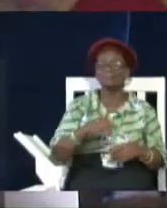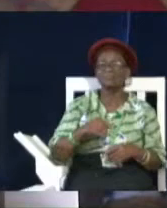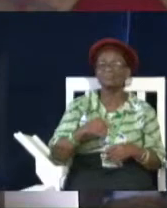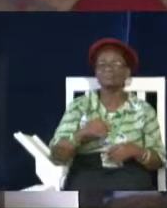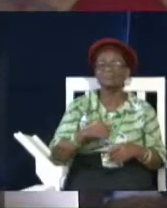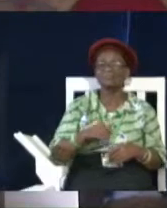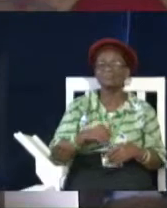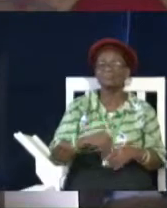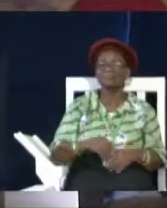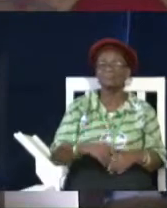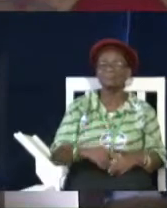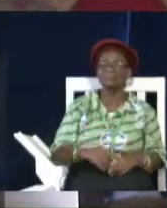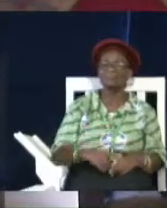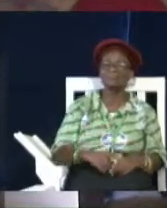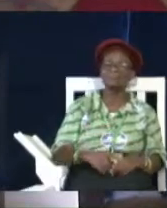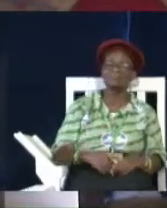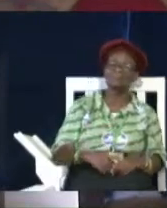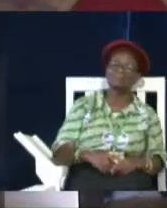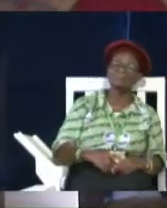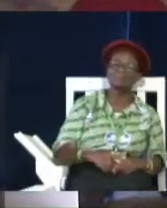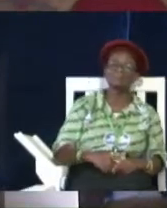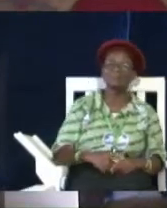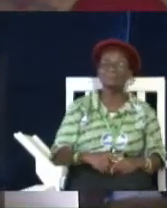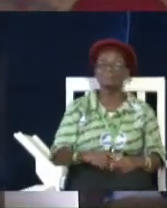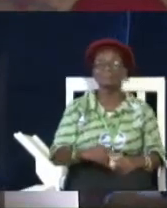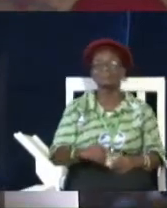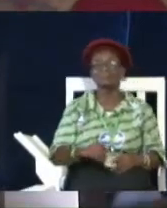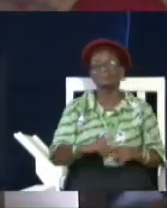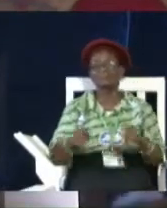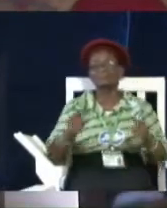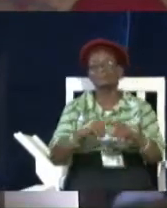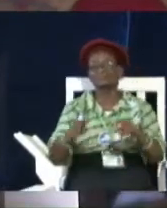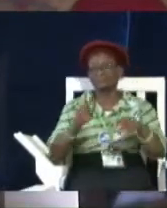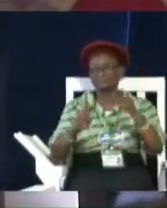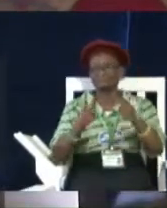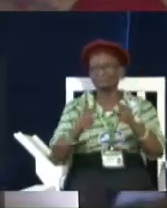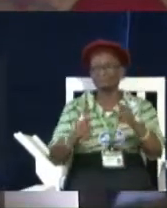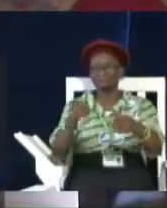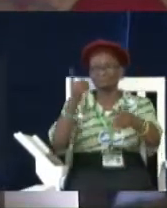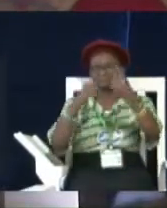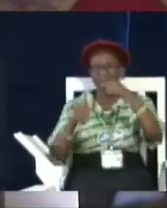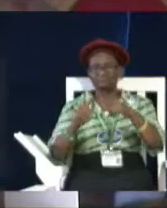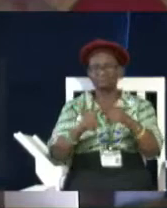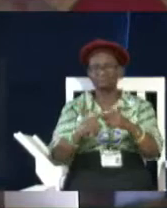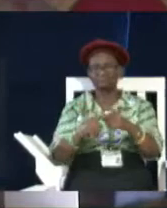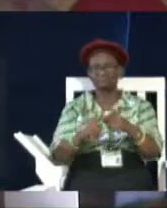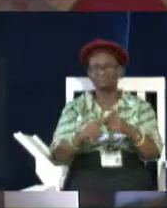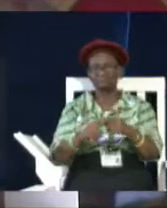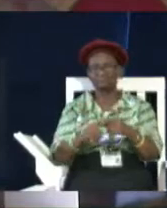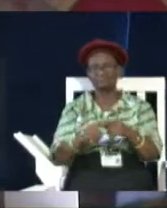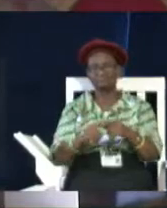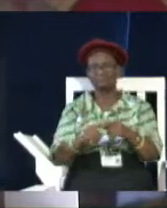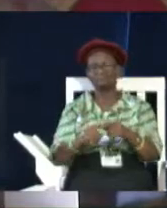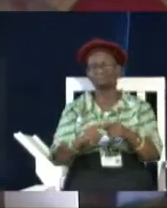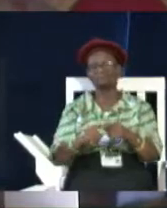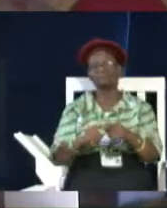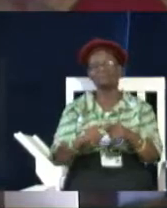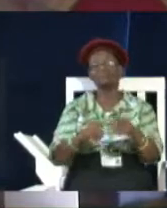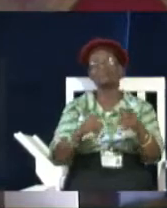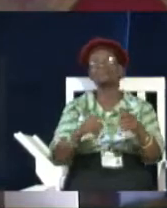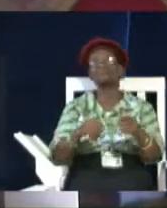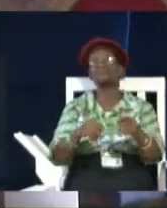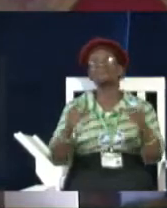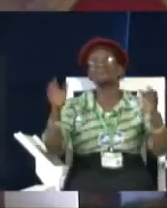different people come to a garden like this for different reasons.